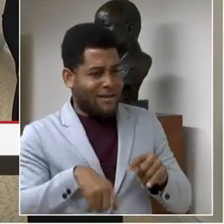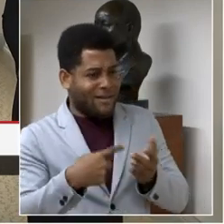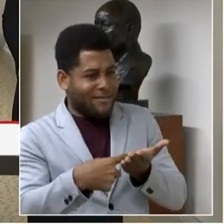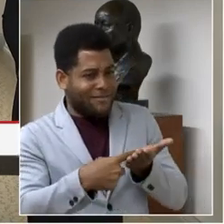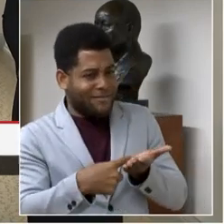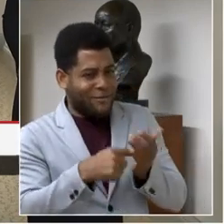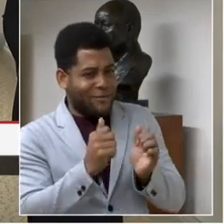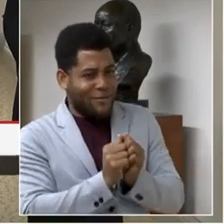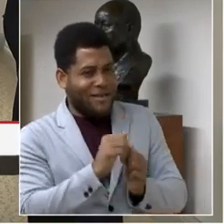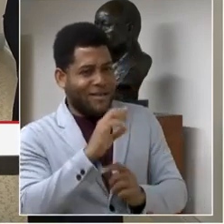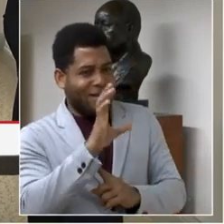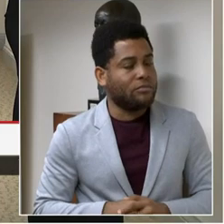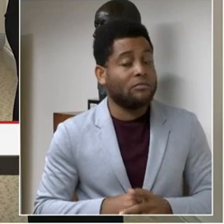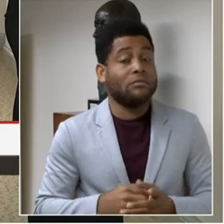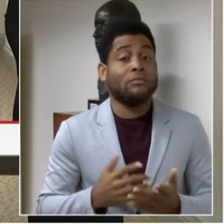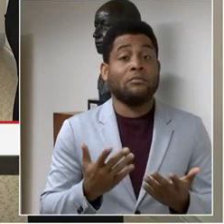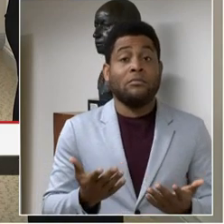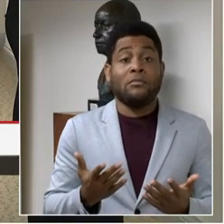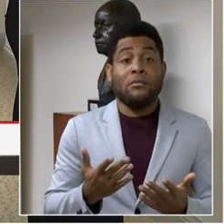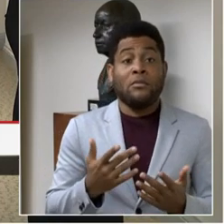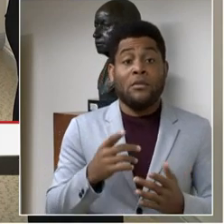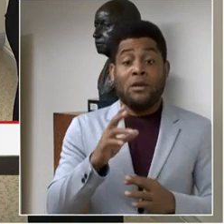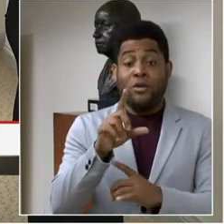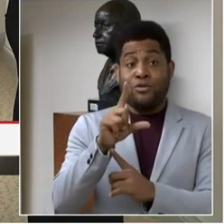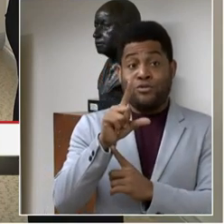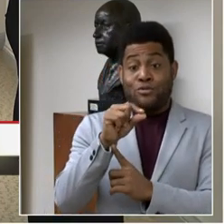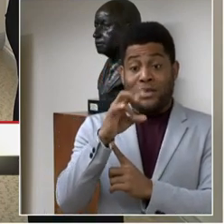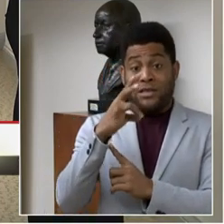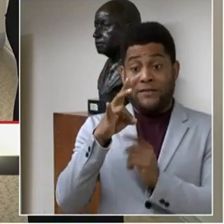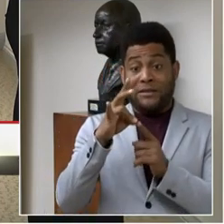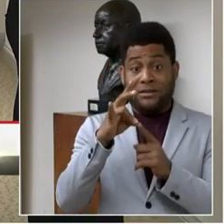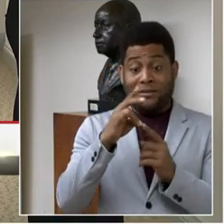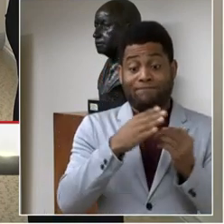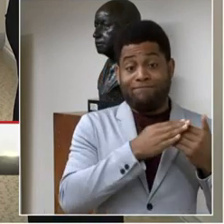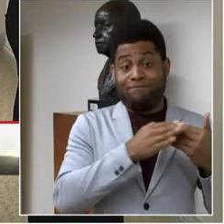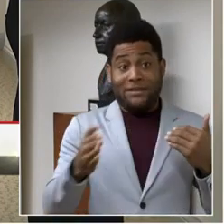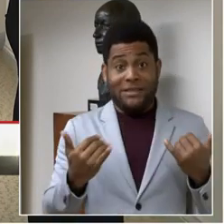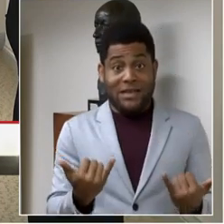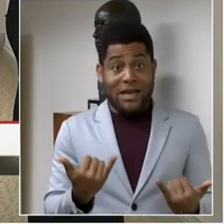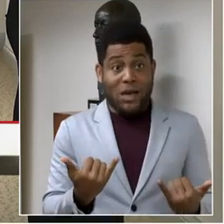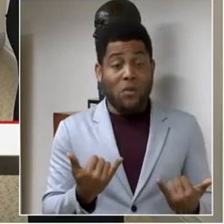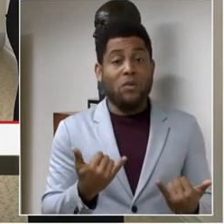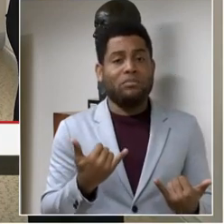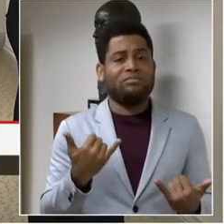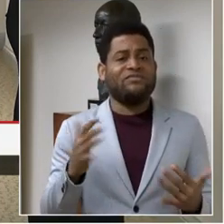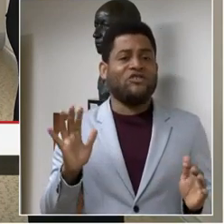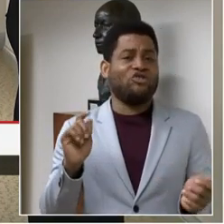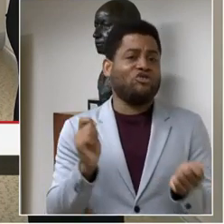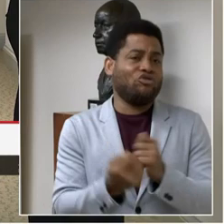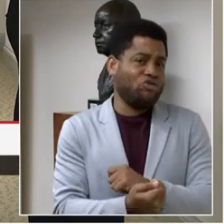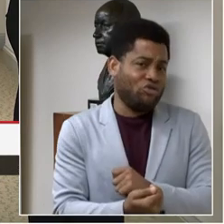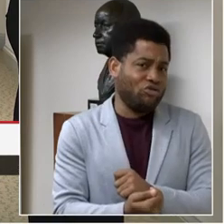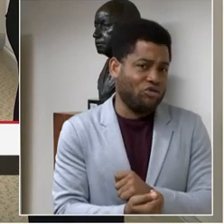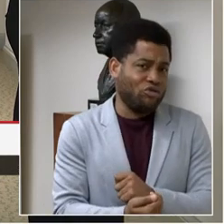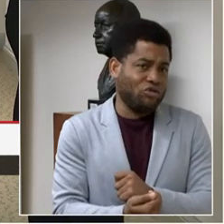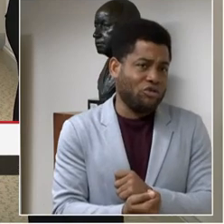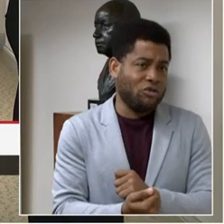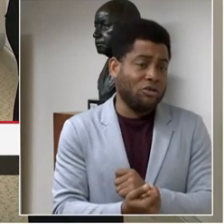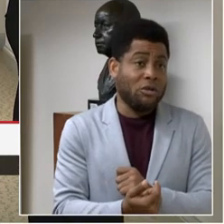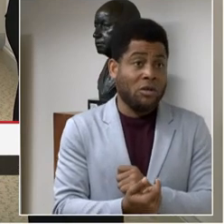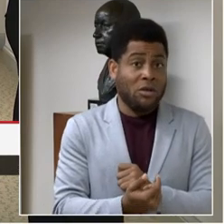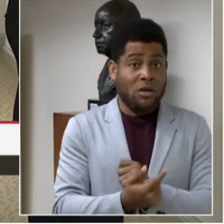Good morning, Mayor. Good morning. There was a story in Axios yesterday that the investigation into the former deputy mayor has failed